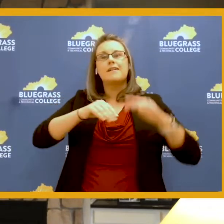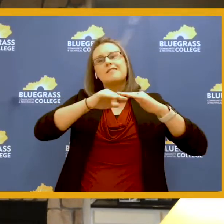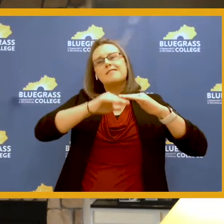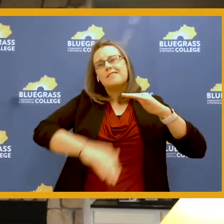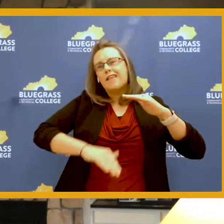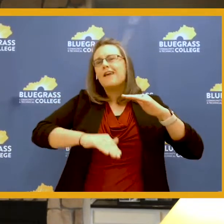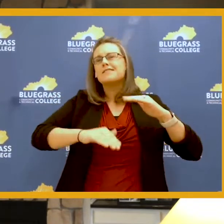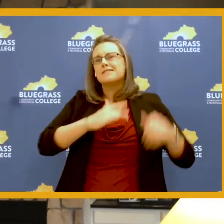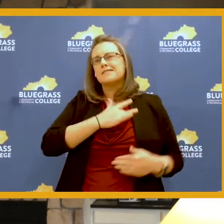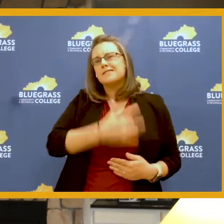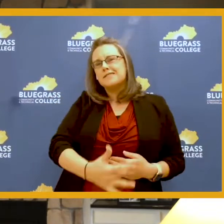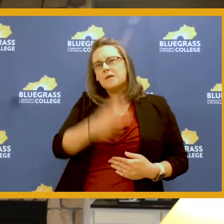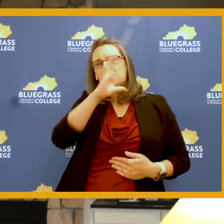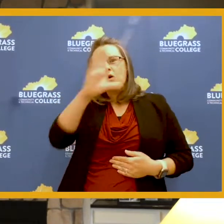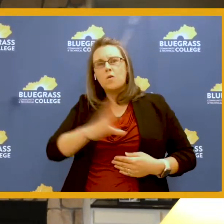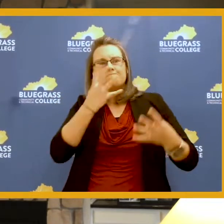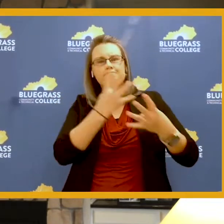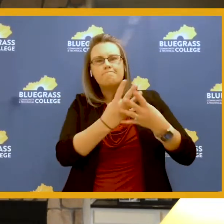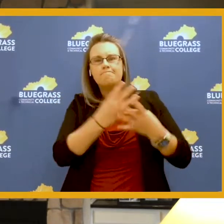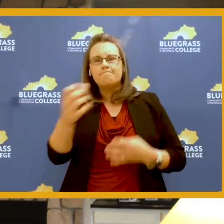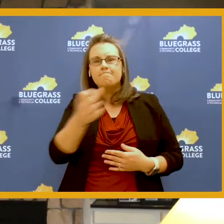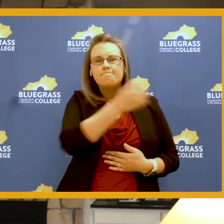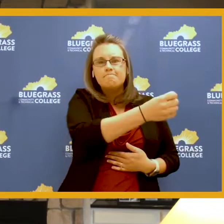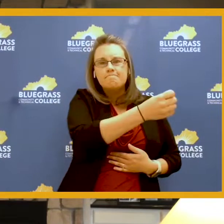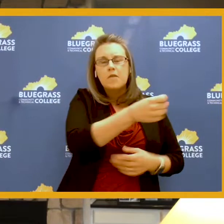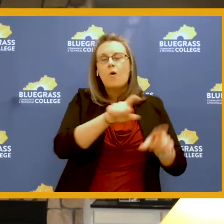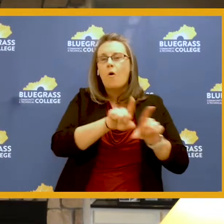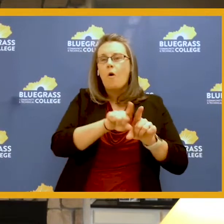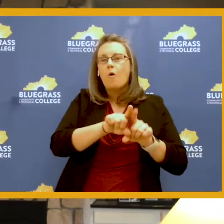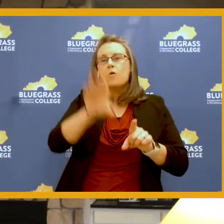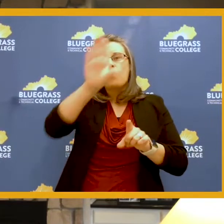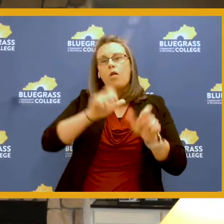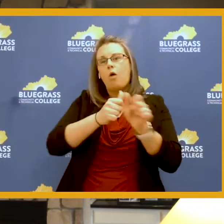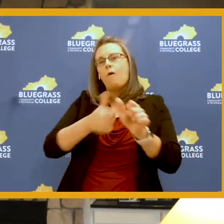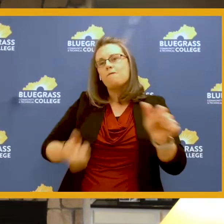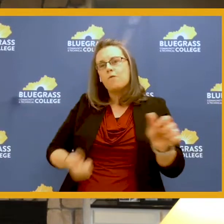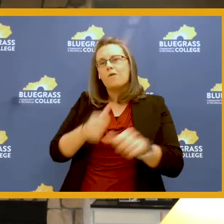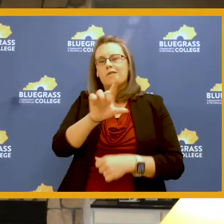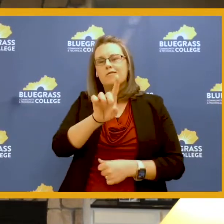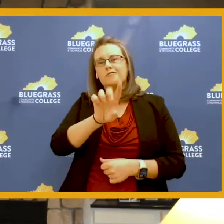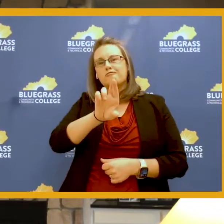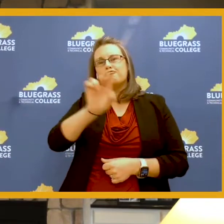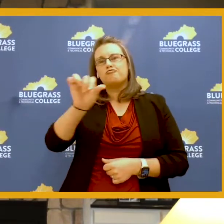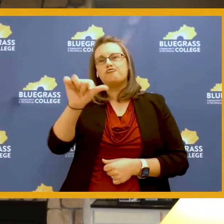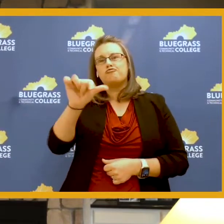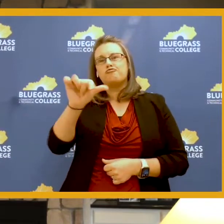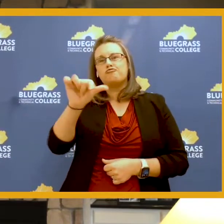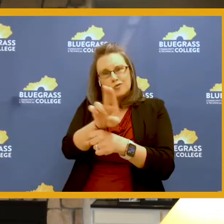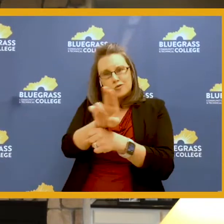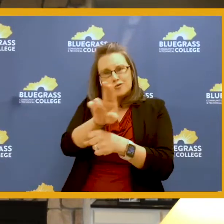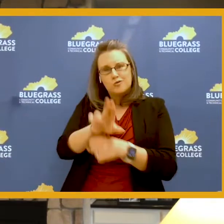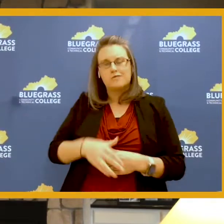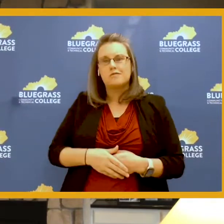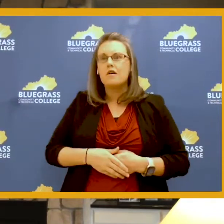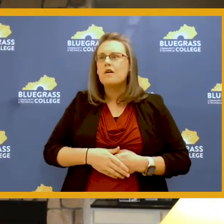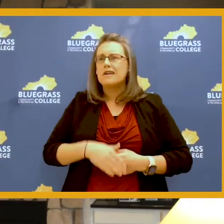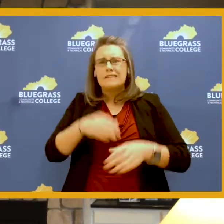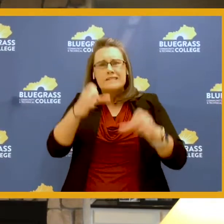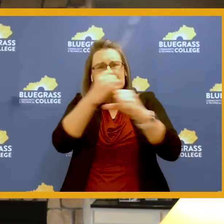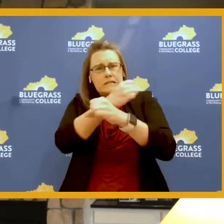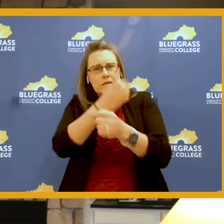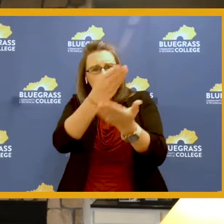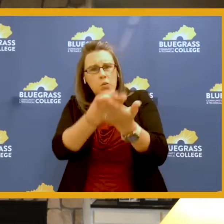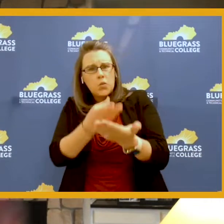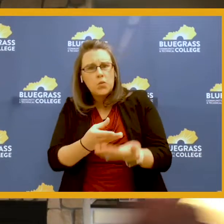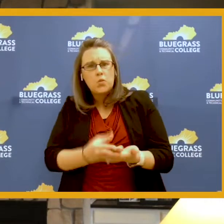They are less likely to be incarcerated and suffer from substance abuse. So statistically, their children even do